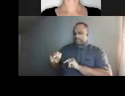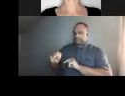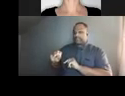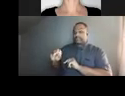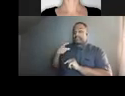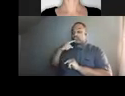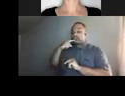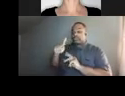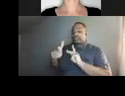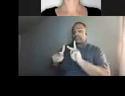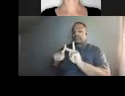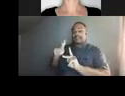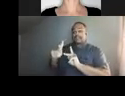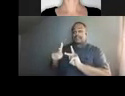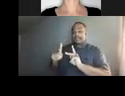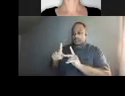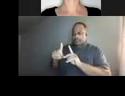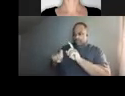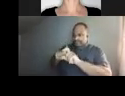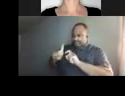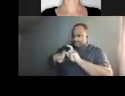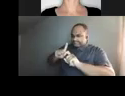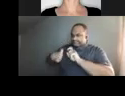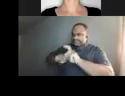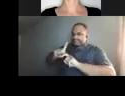Russian citizens surveyed last year